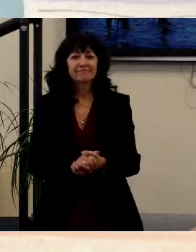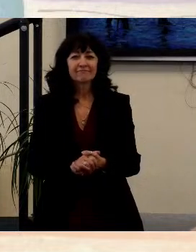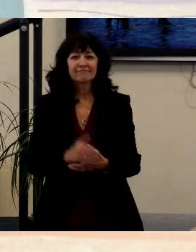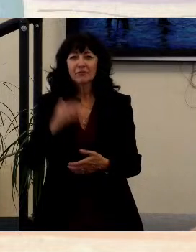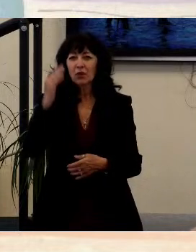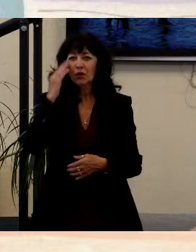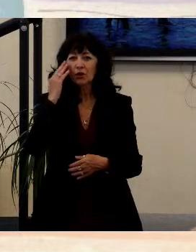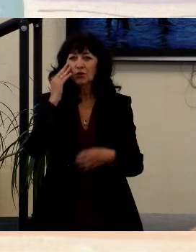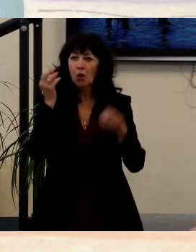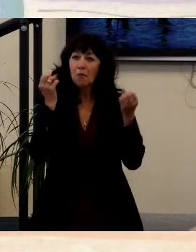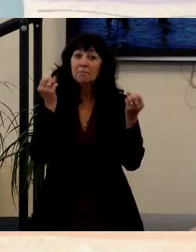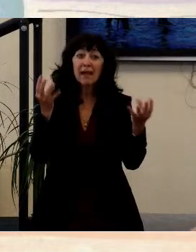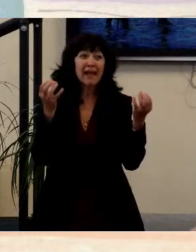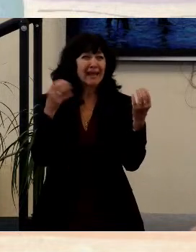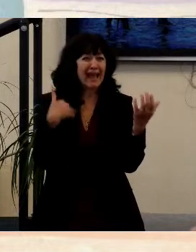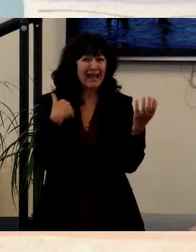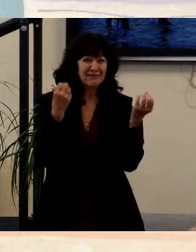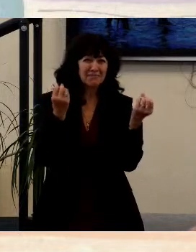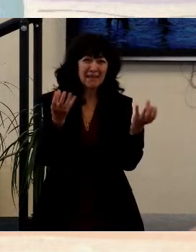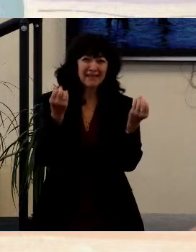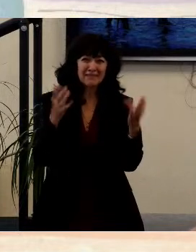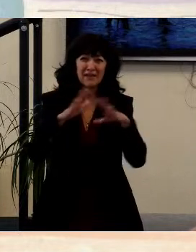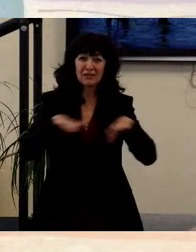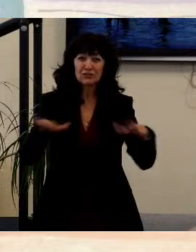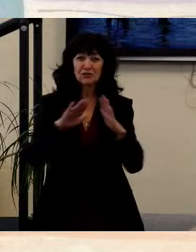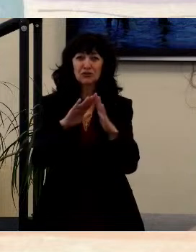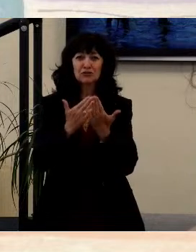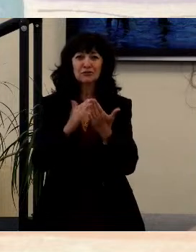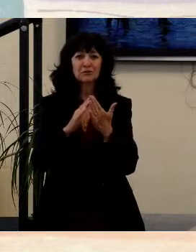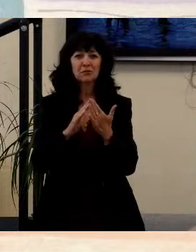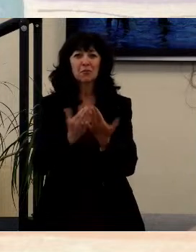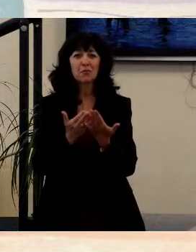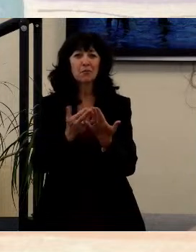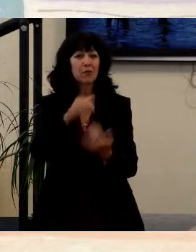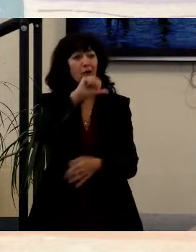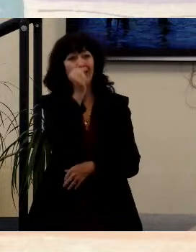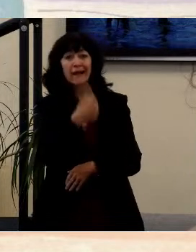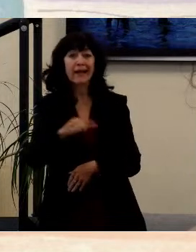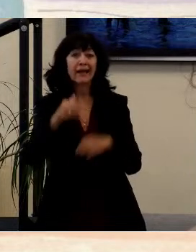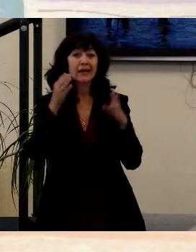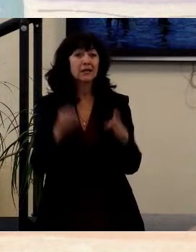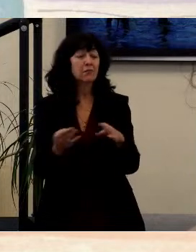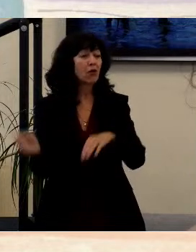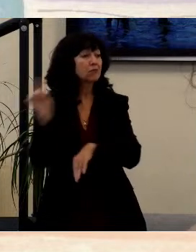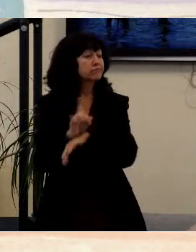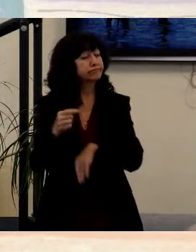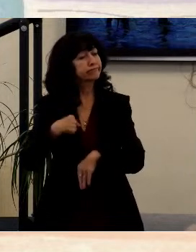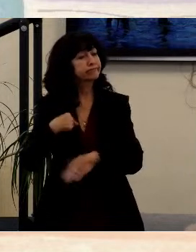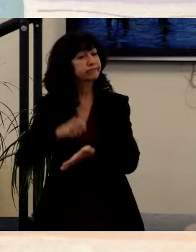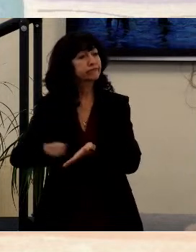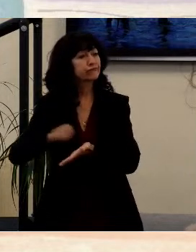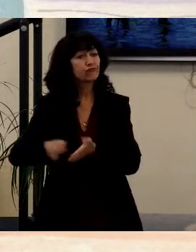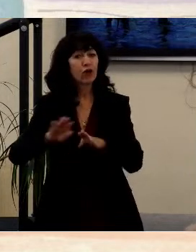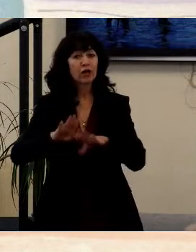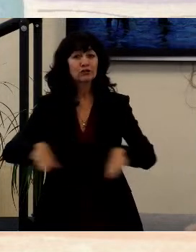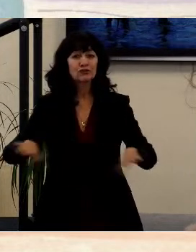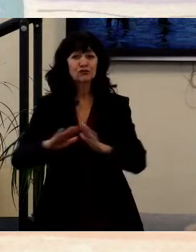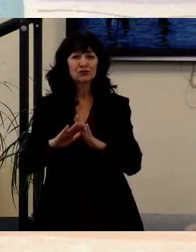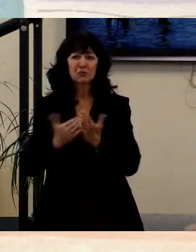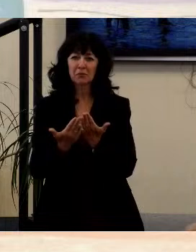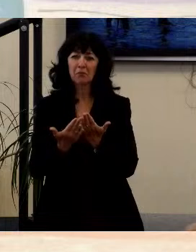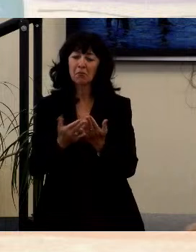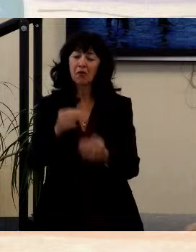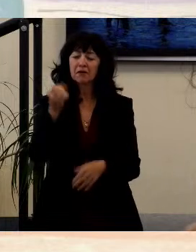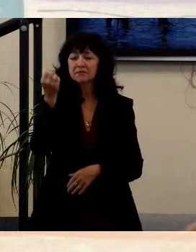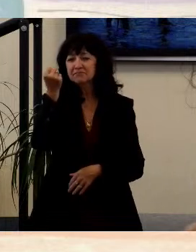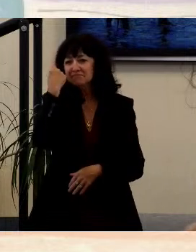oversaturation of children books. It seems like everybody who wants to be an author or published, they write a children's book. But our First Lady is